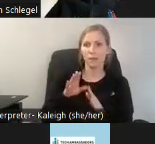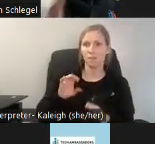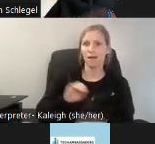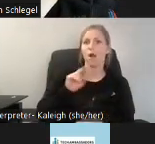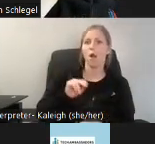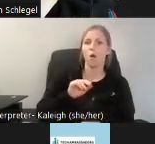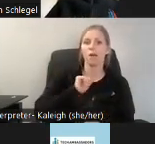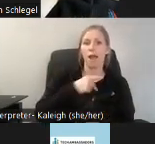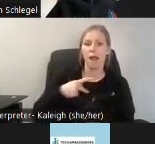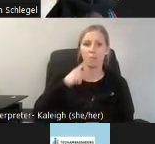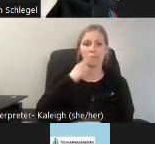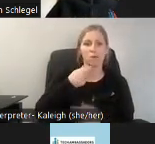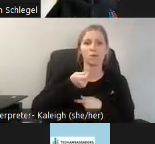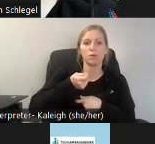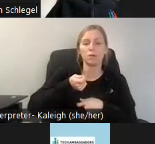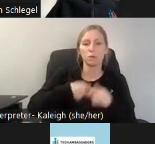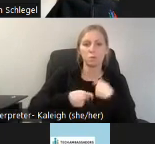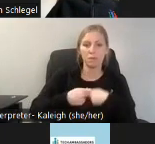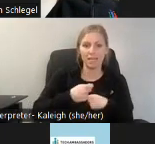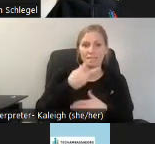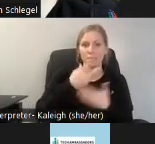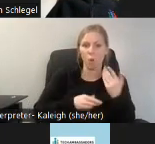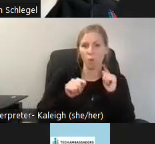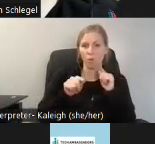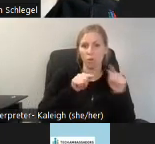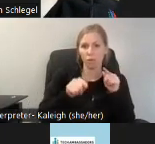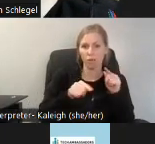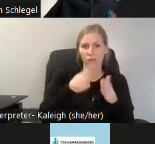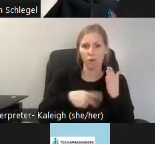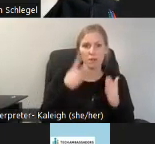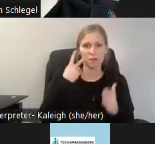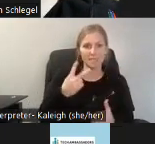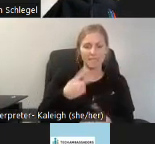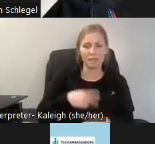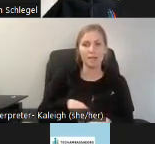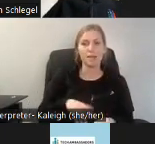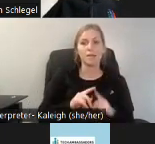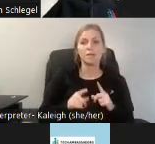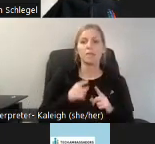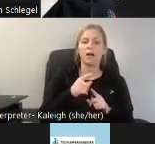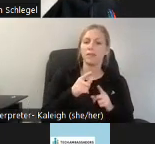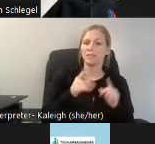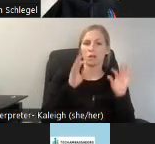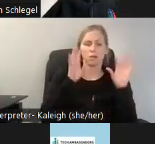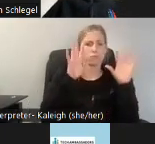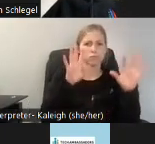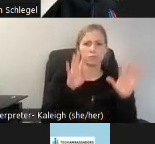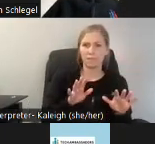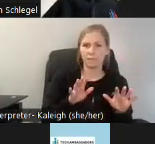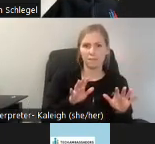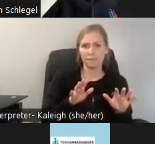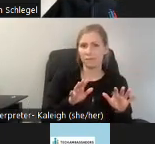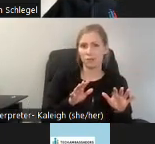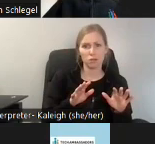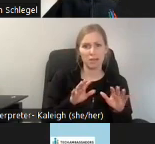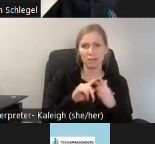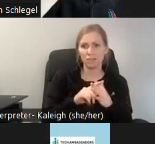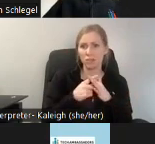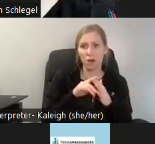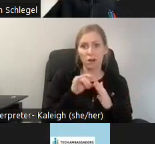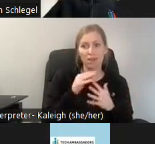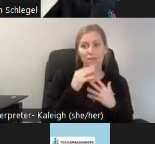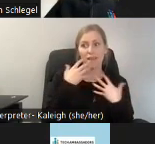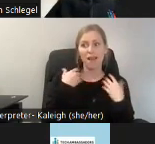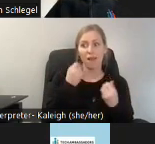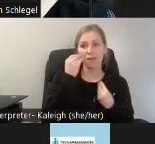to replace both of what you're seeing here today. But these definitely, to me, are a great place to start if you have health information you need to share.